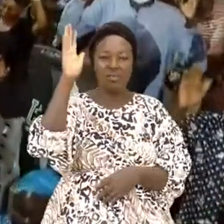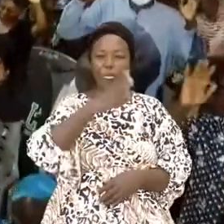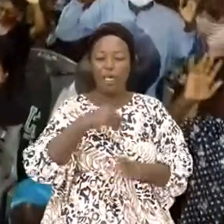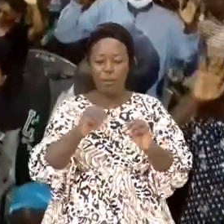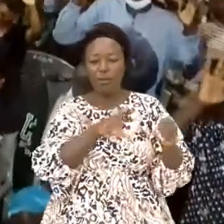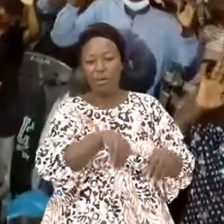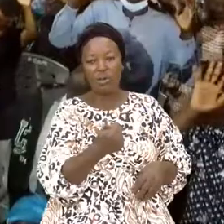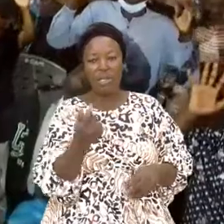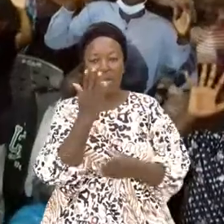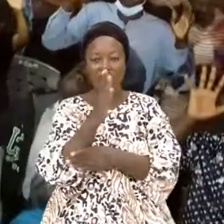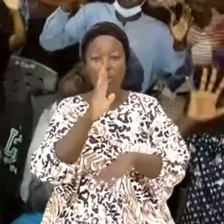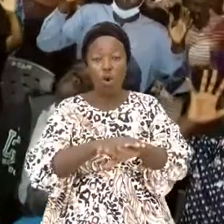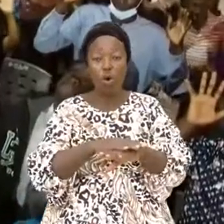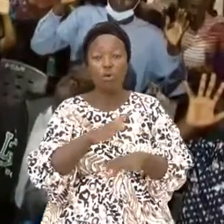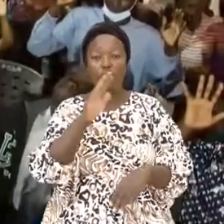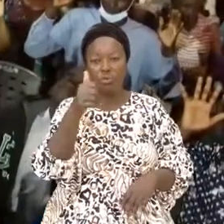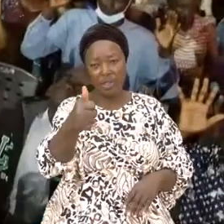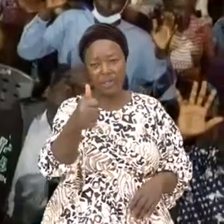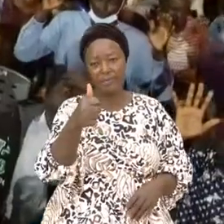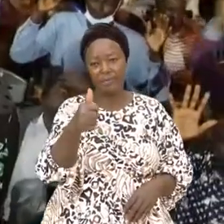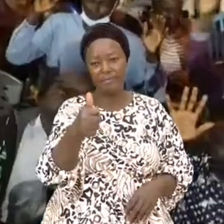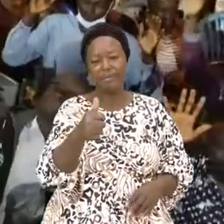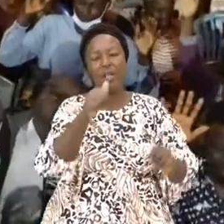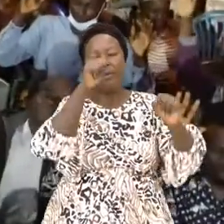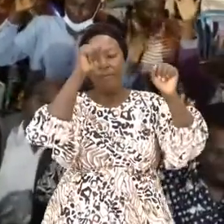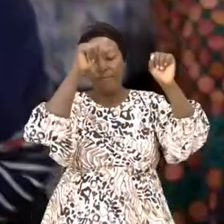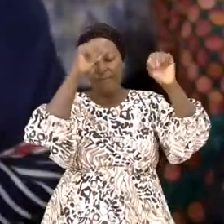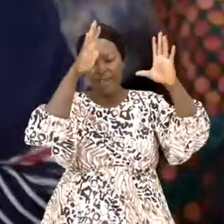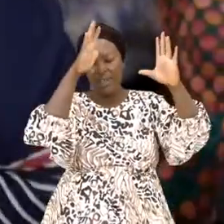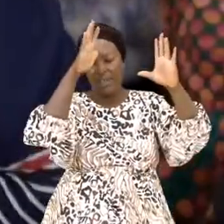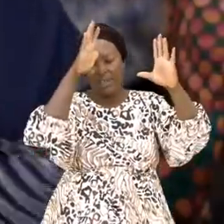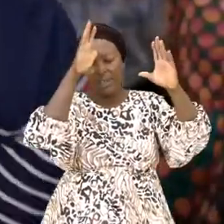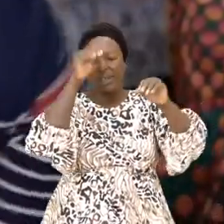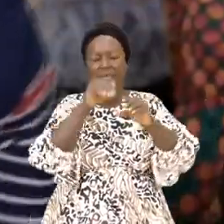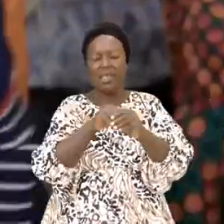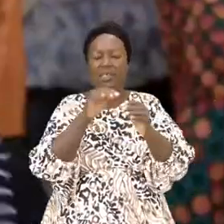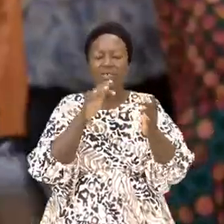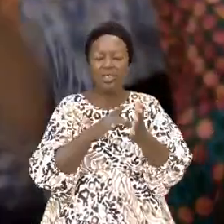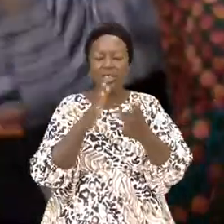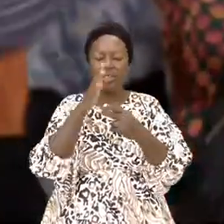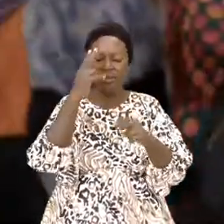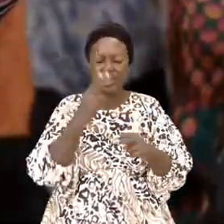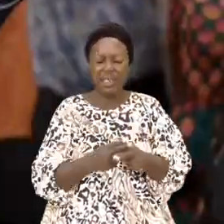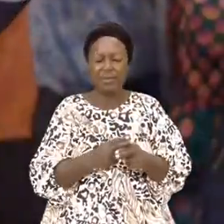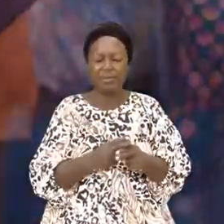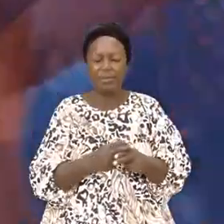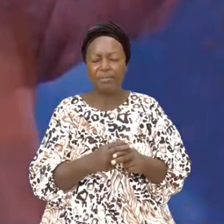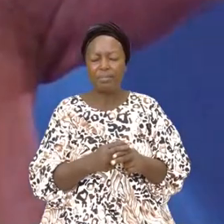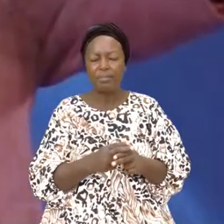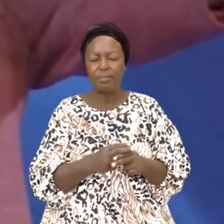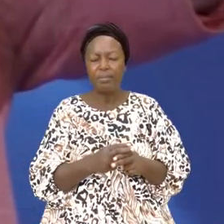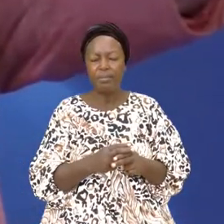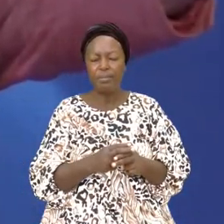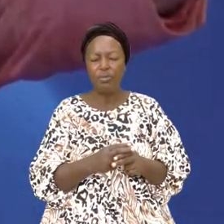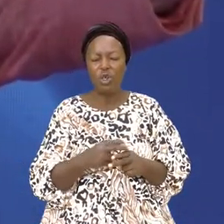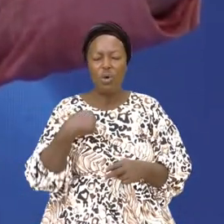other hand on yourself. Father, in Jesus' name,